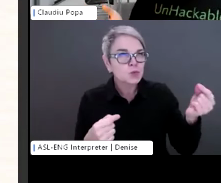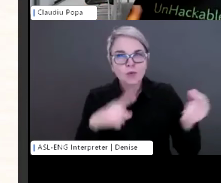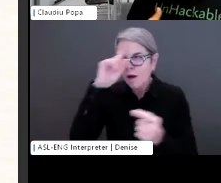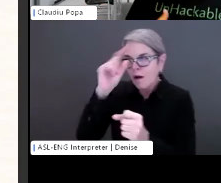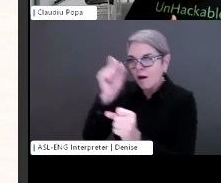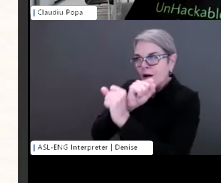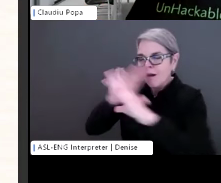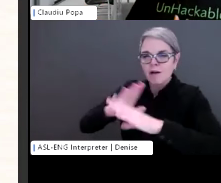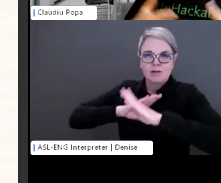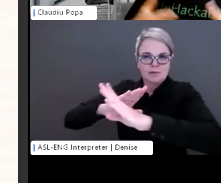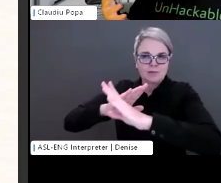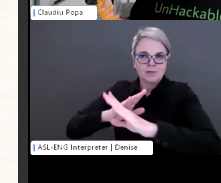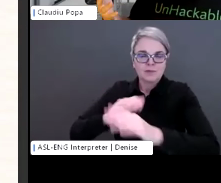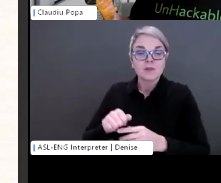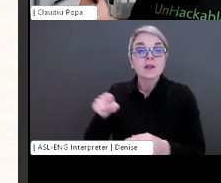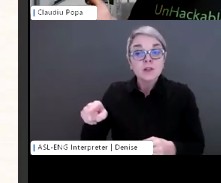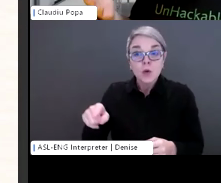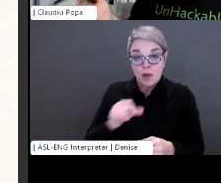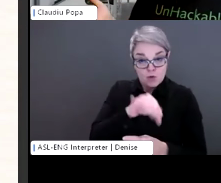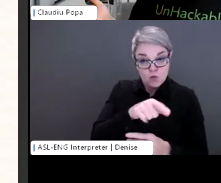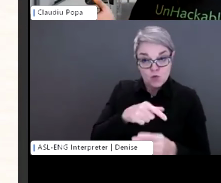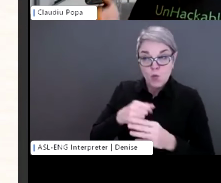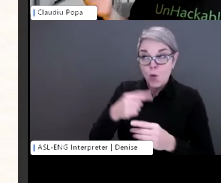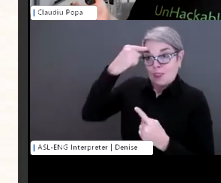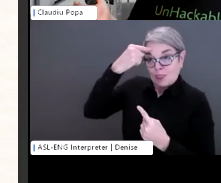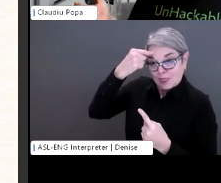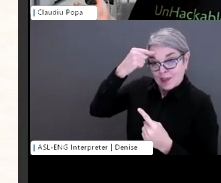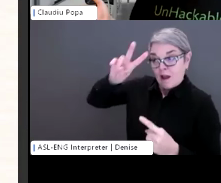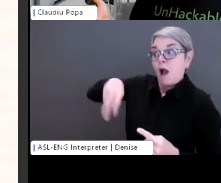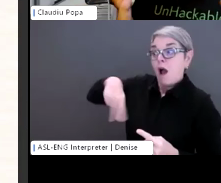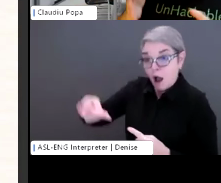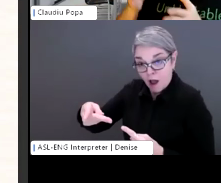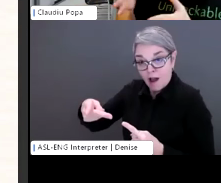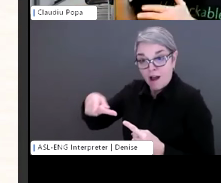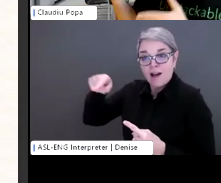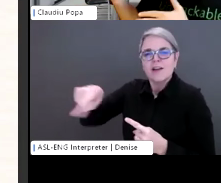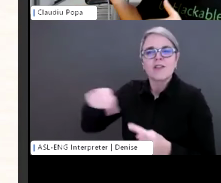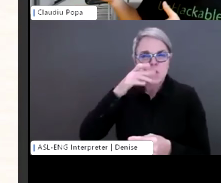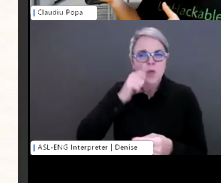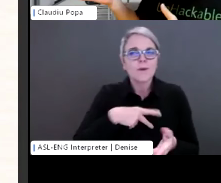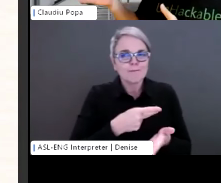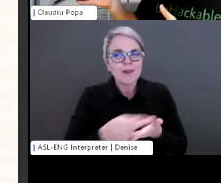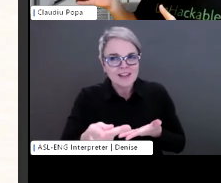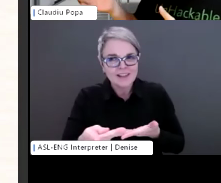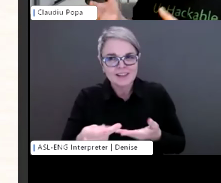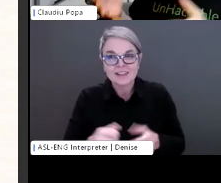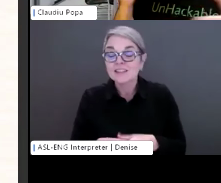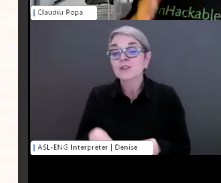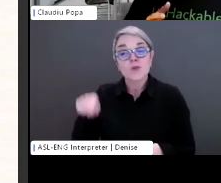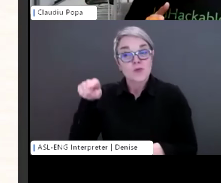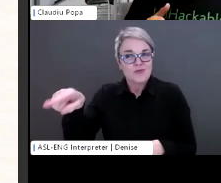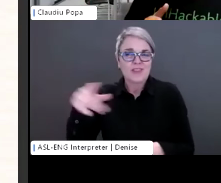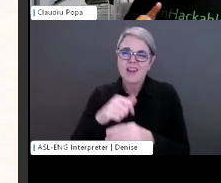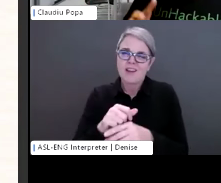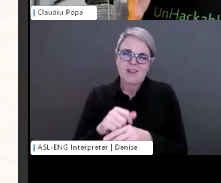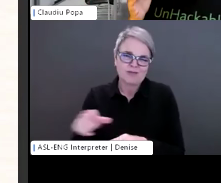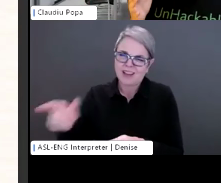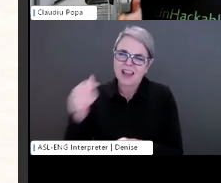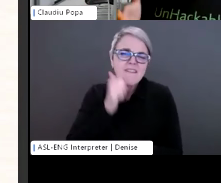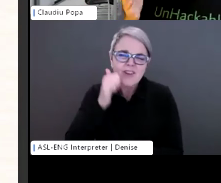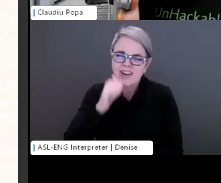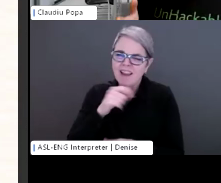fail, and in fact, they fail on a daily basis so many times. It's just that we always hear about the disasters. We never hear